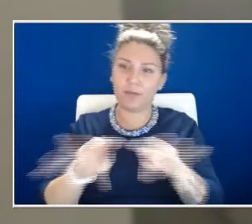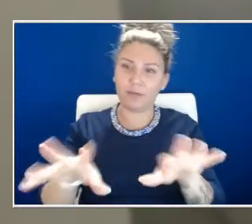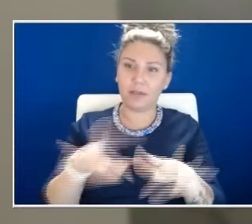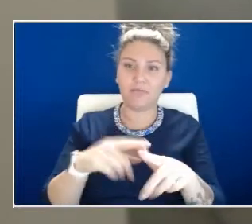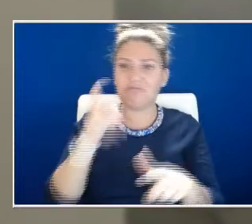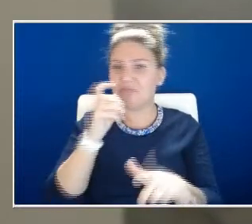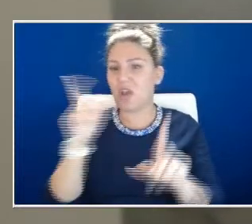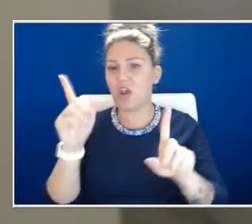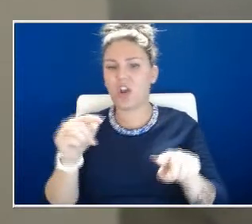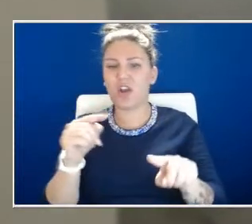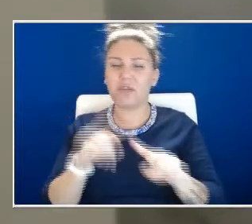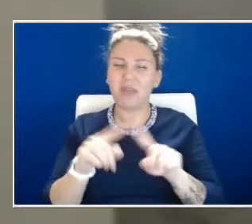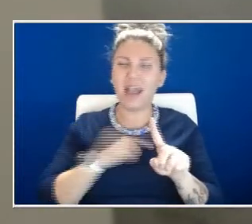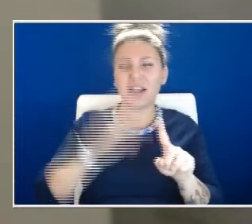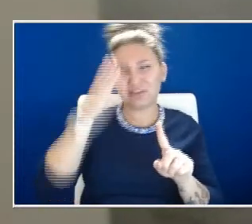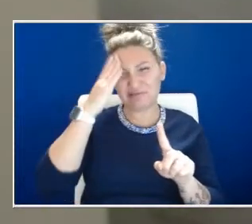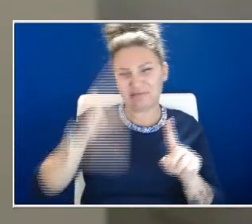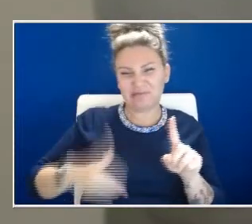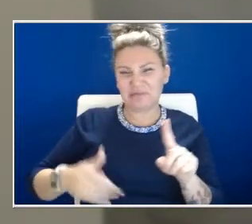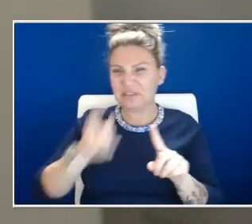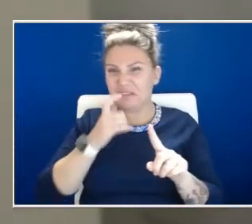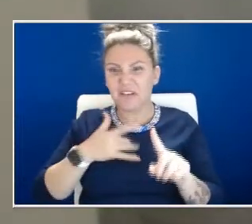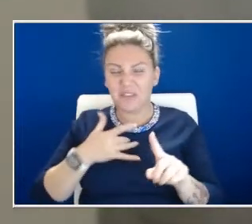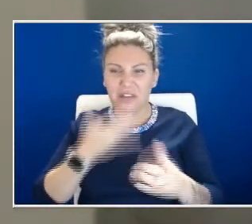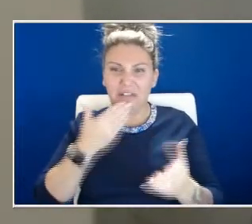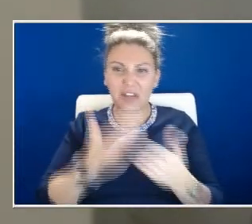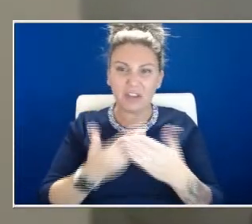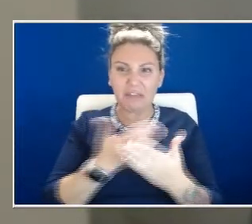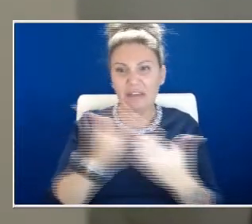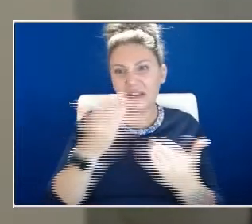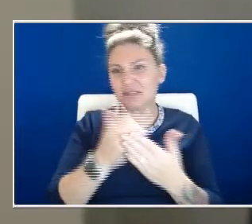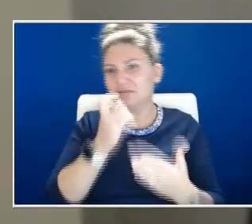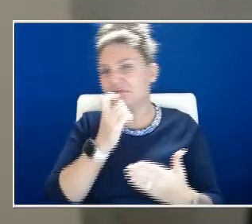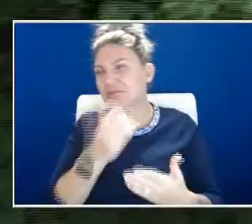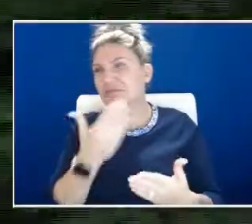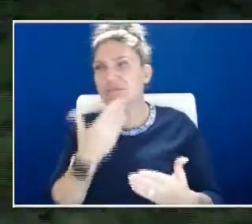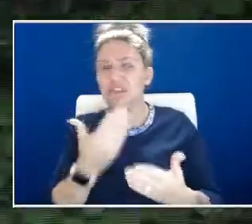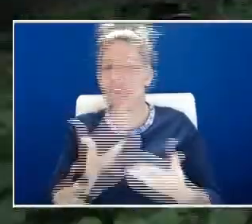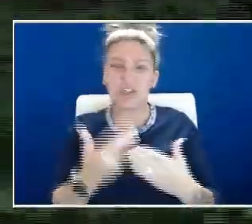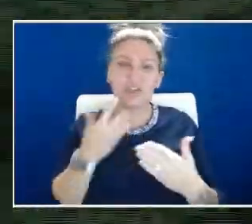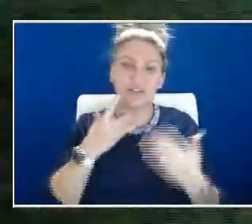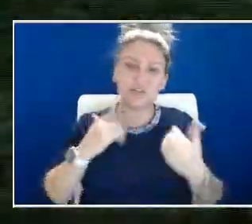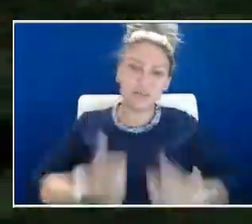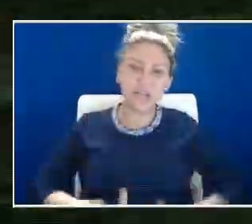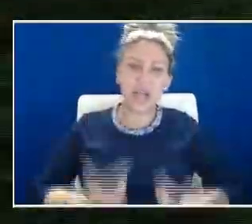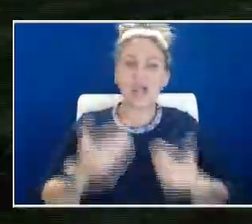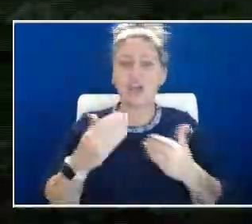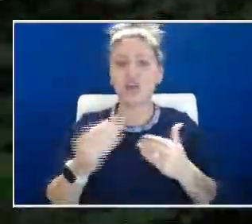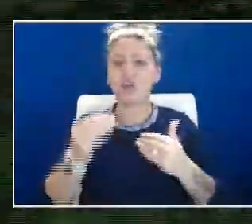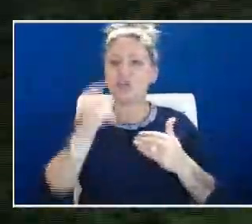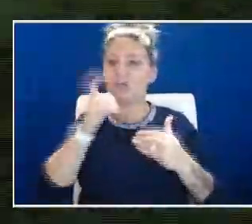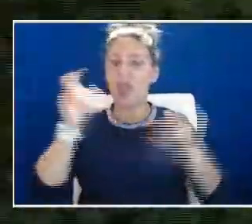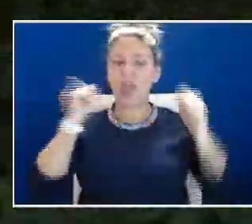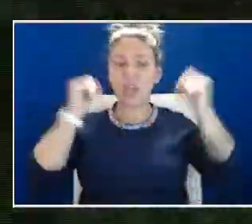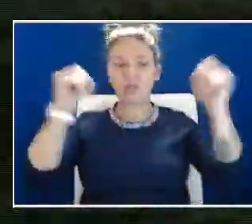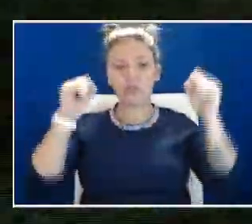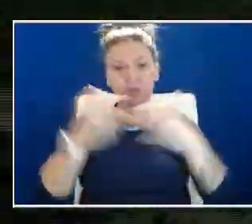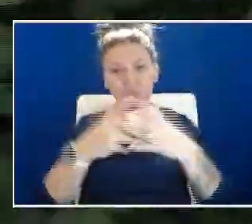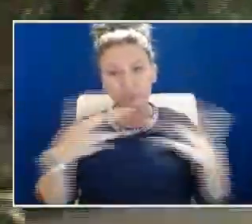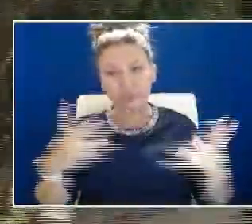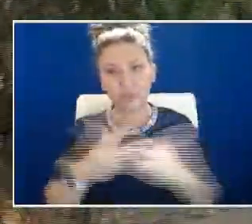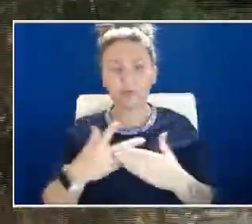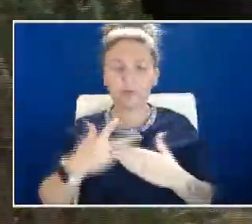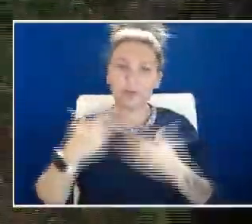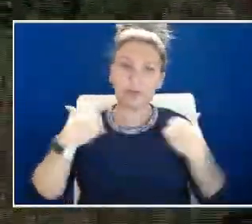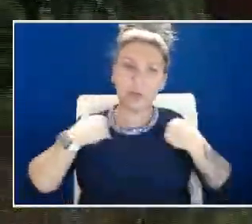wasn't feeling good. I knew that things weren't great. I was feeling tired and wasn't exercising as much and feeling exhausted,